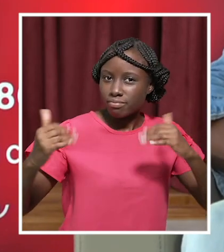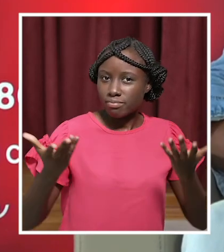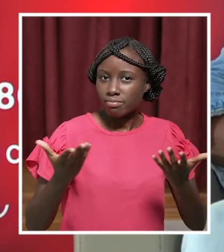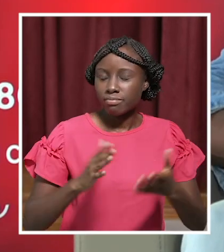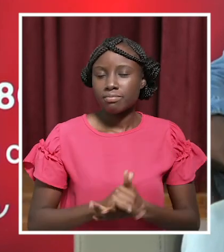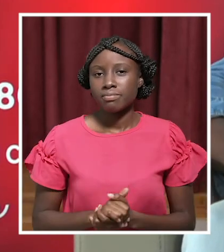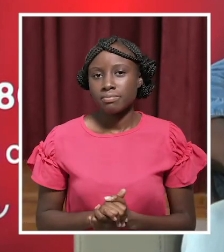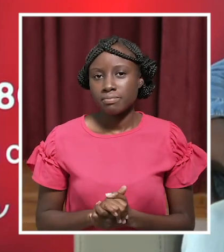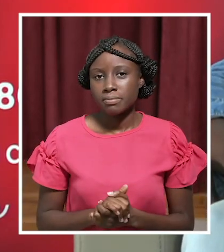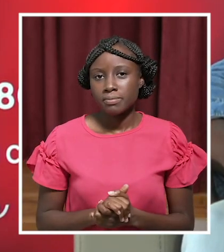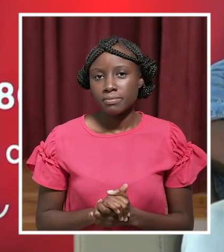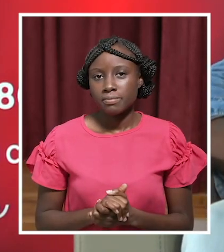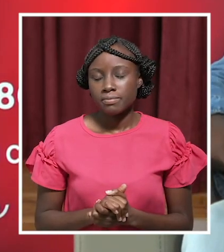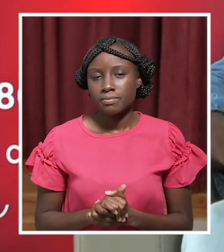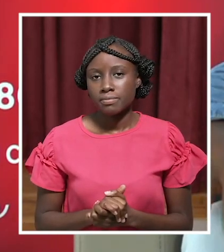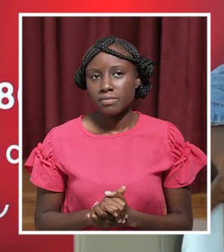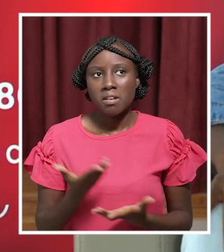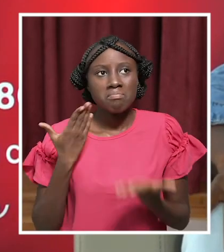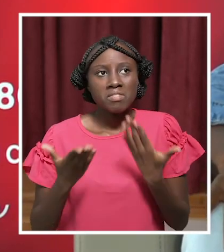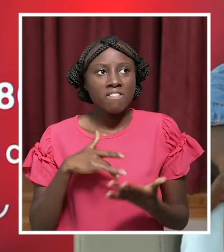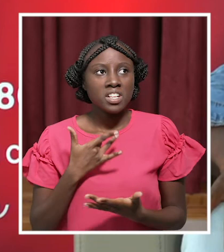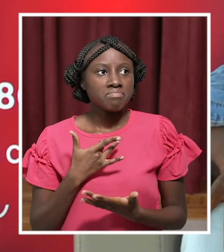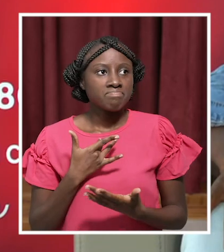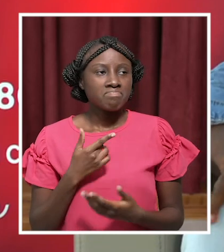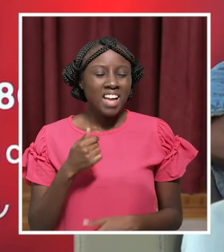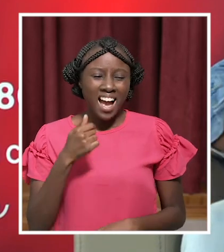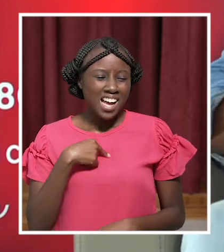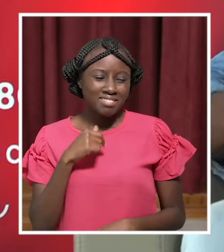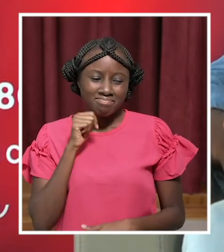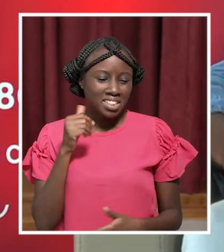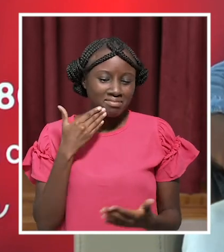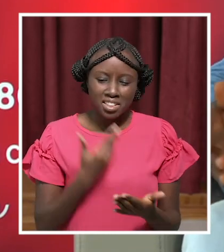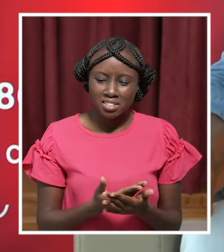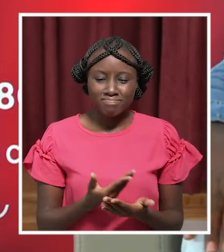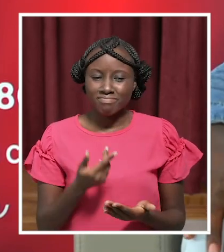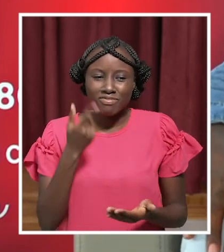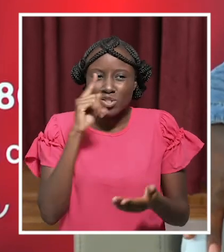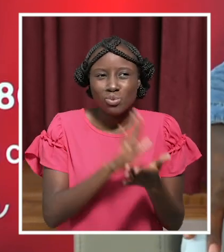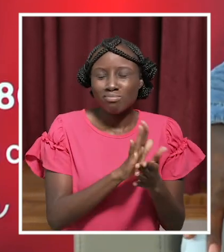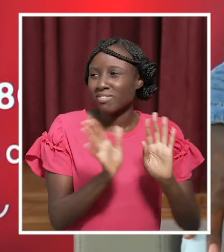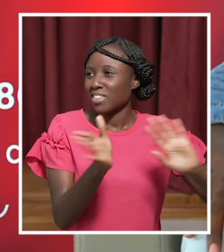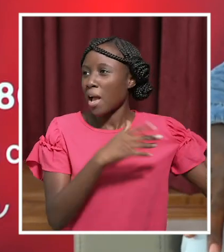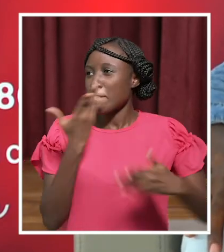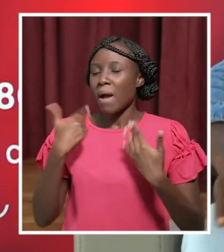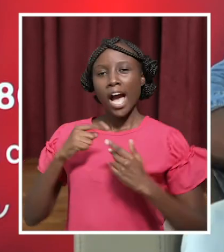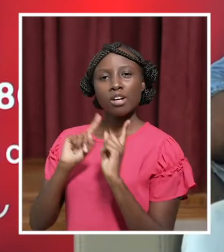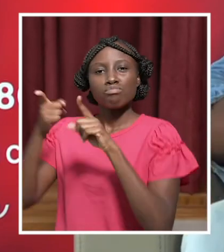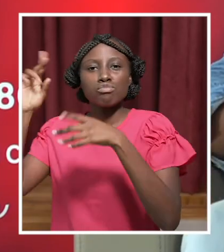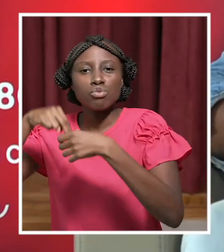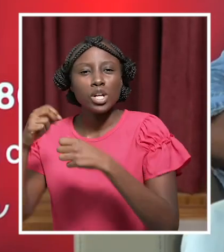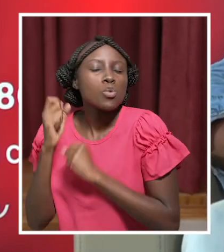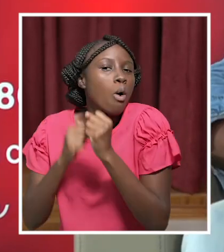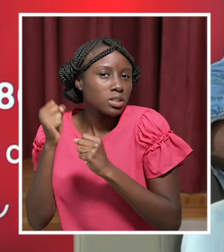potential in the long run. You could feel that, you know what, I'm not good for school, and therefore maybe you might even gravitate to sport. And some